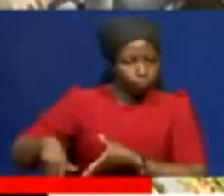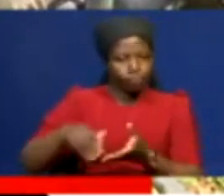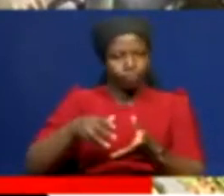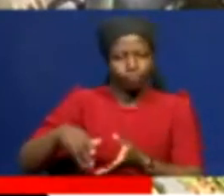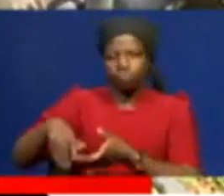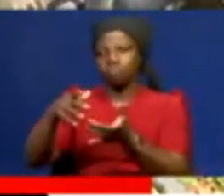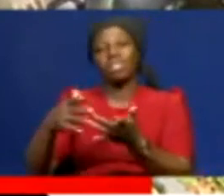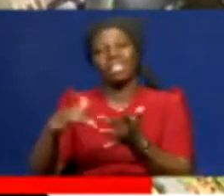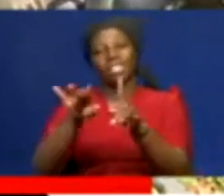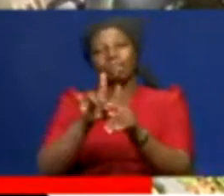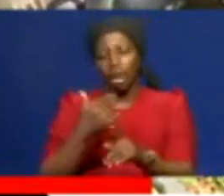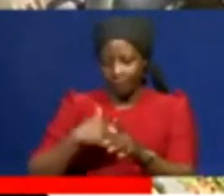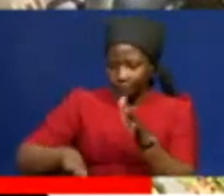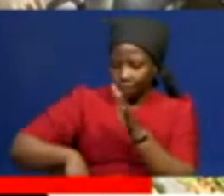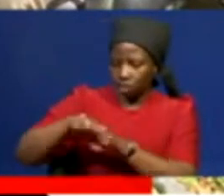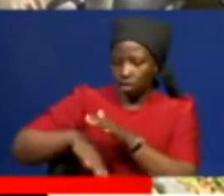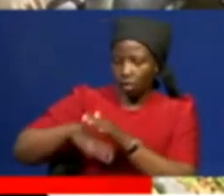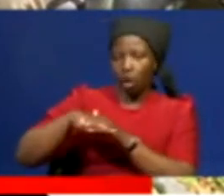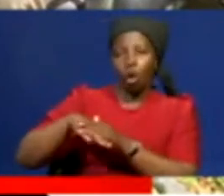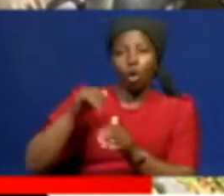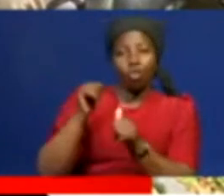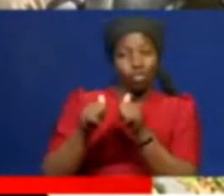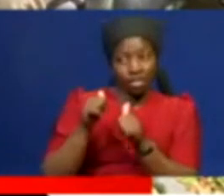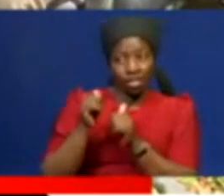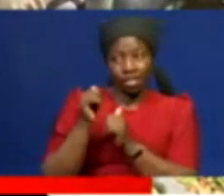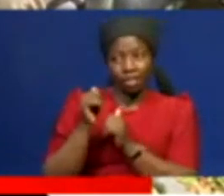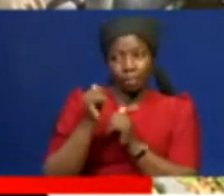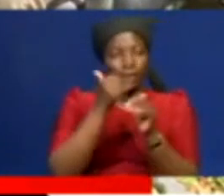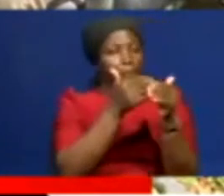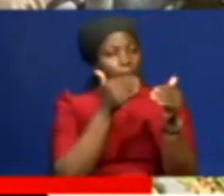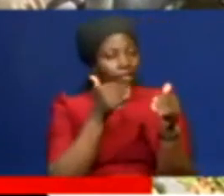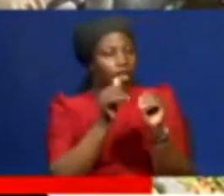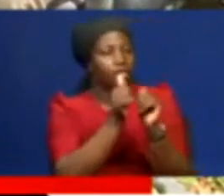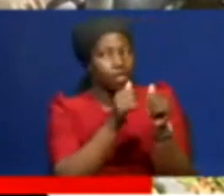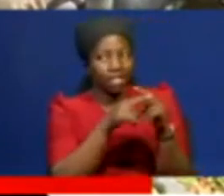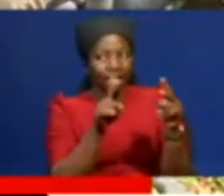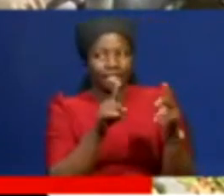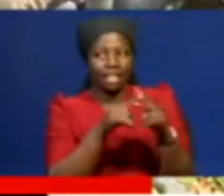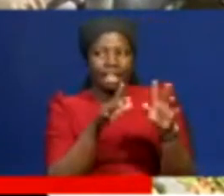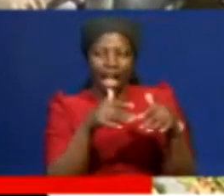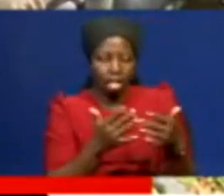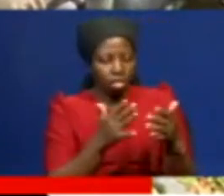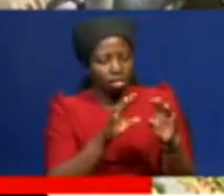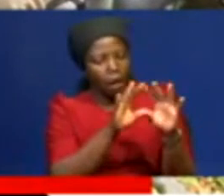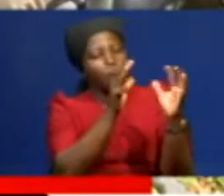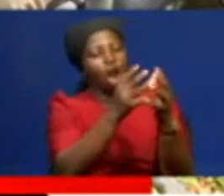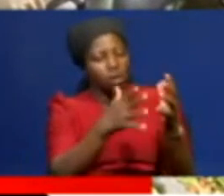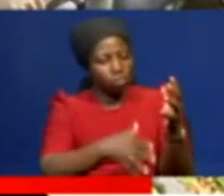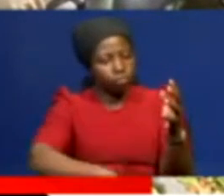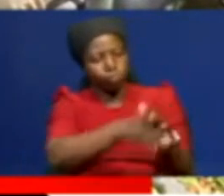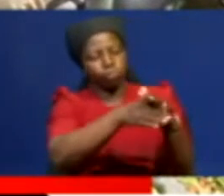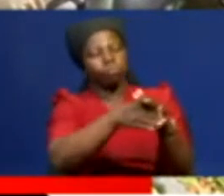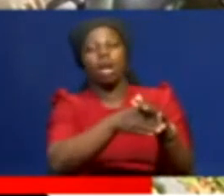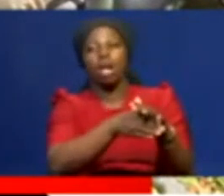also there's the football aspect, because before the game starts, it starts with a kickoff. The ball is kicked, so